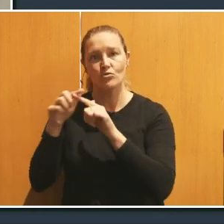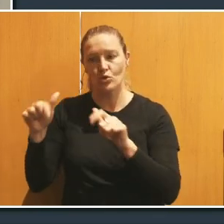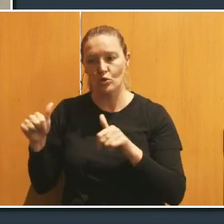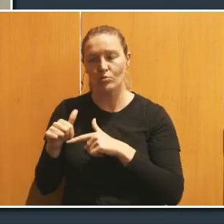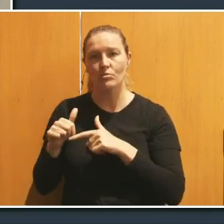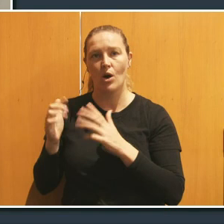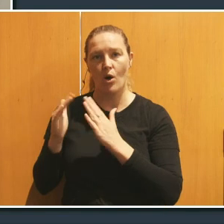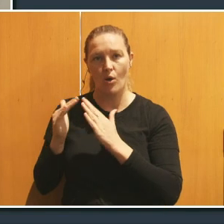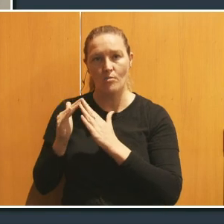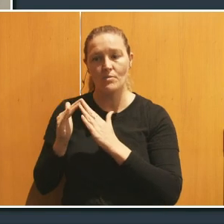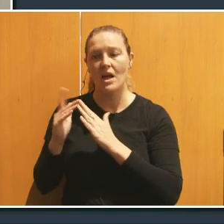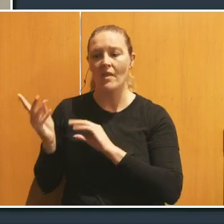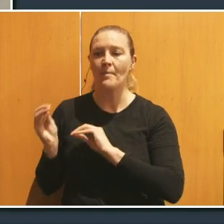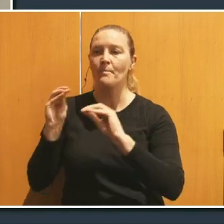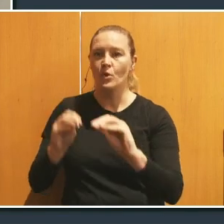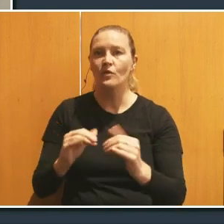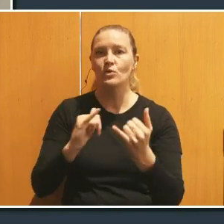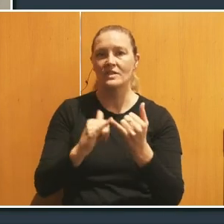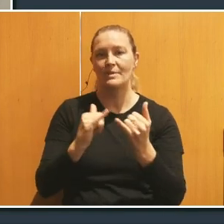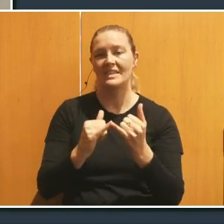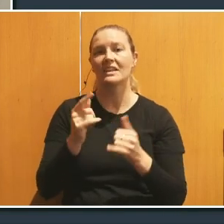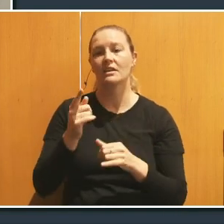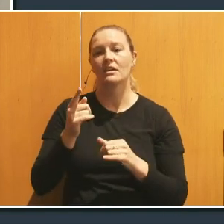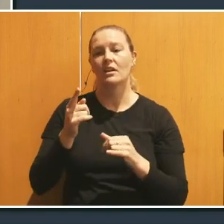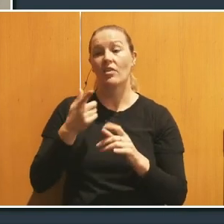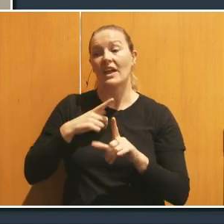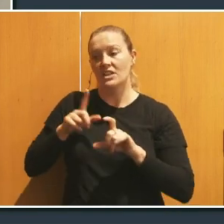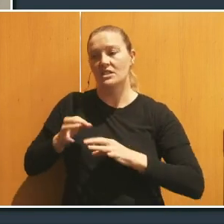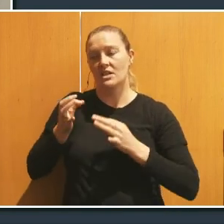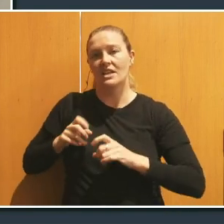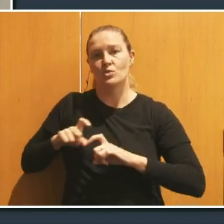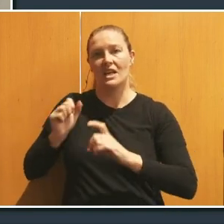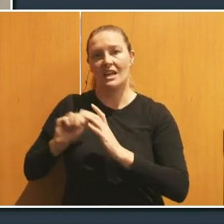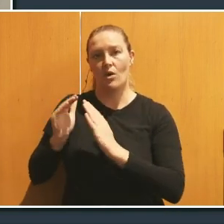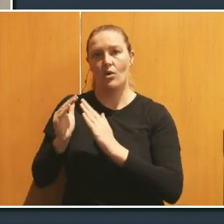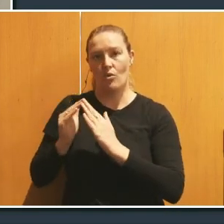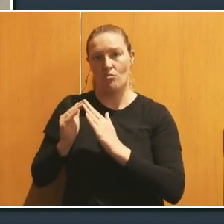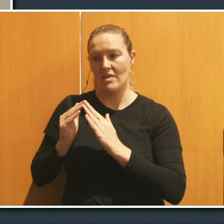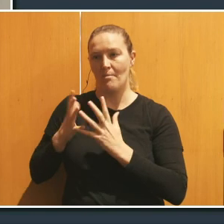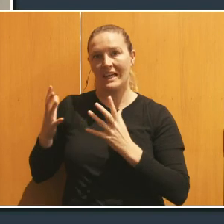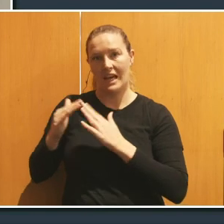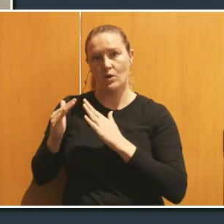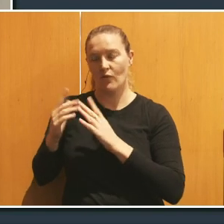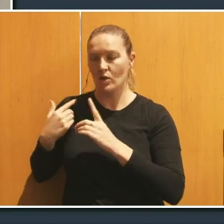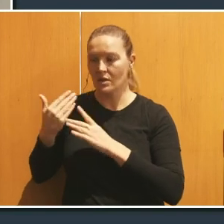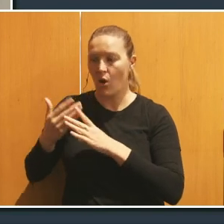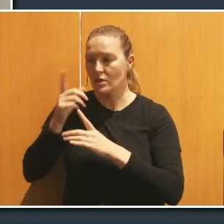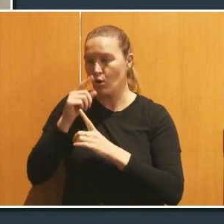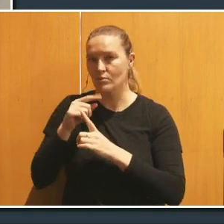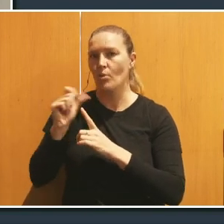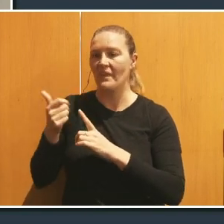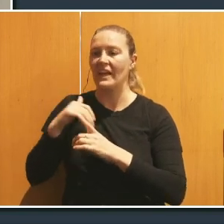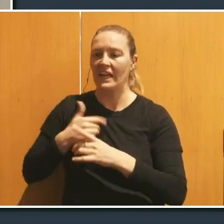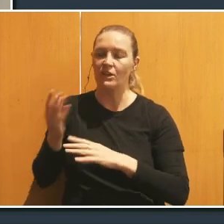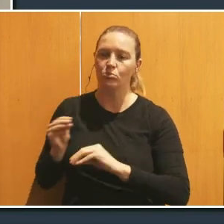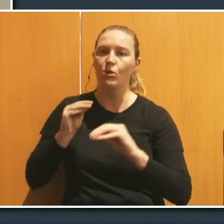downsizing. They've chosen to stay in their house as long as they possibly can, and as I say, there's been a needs-based decision that's driven them